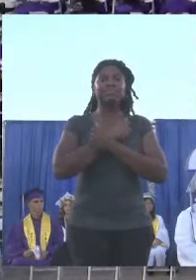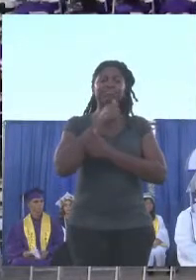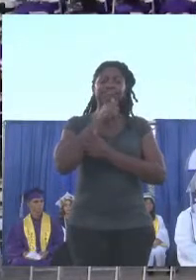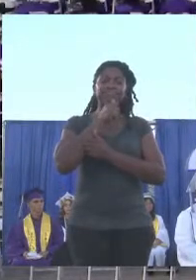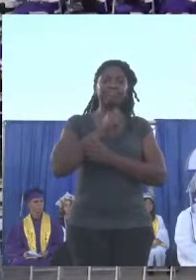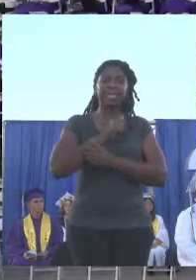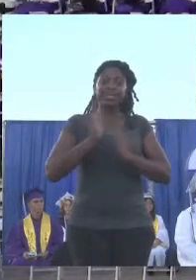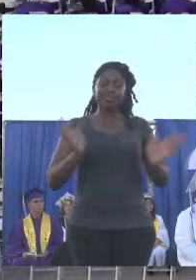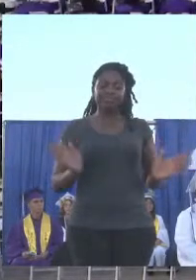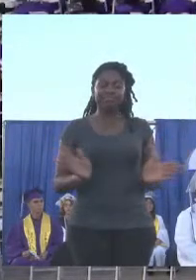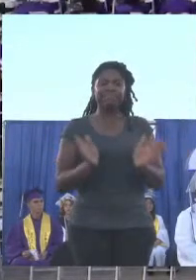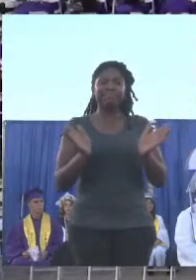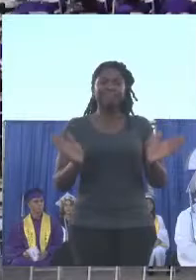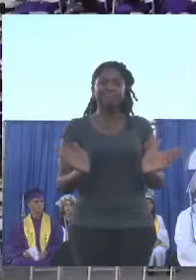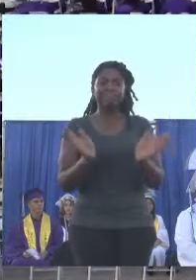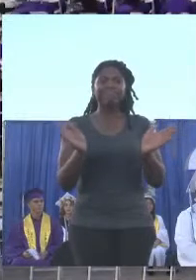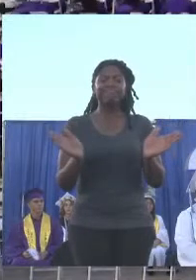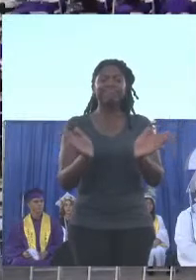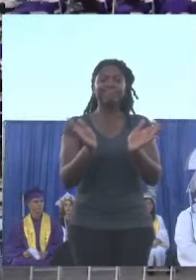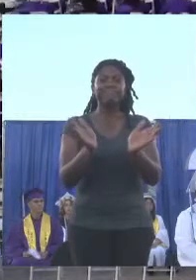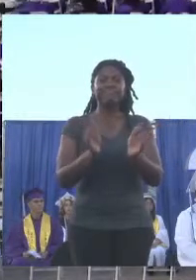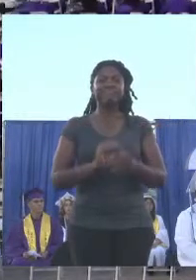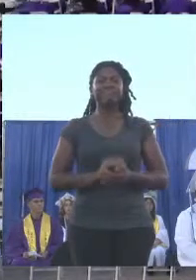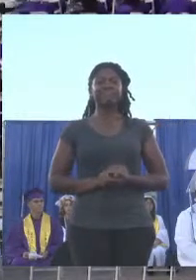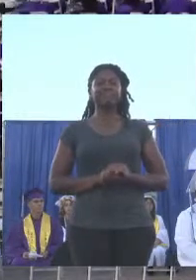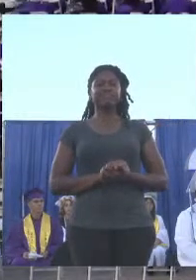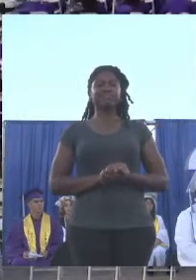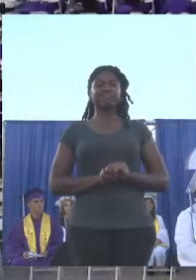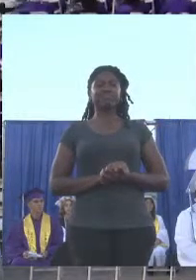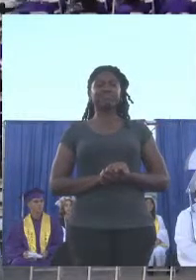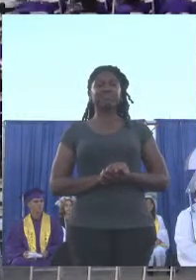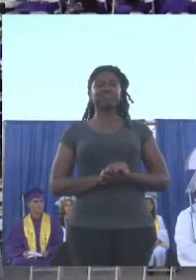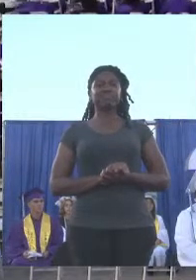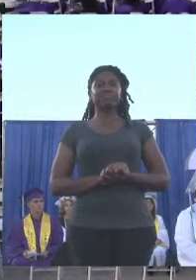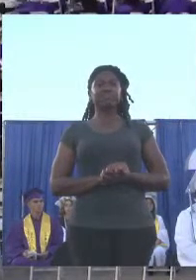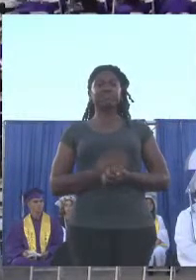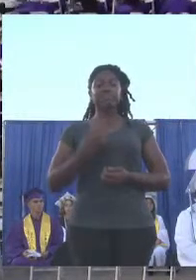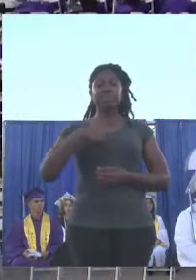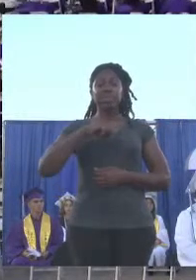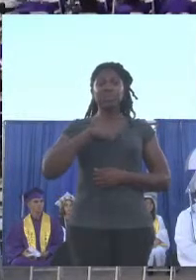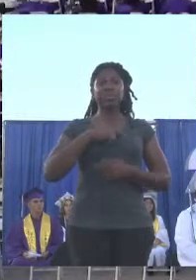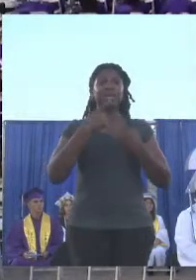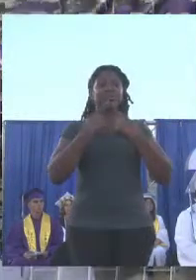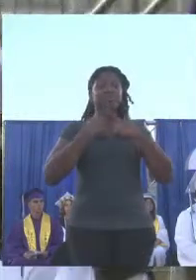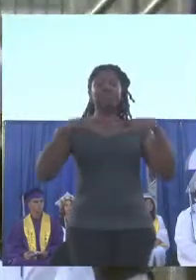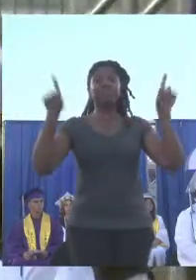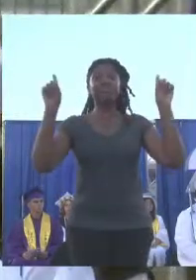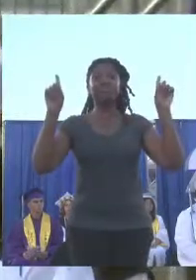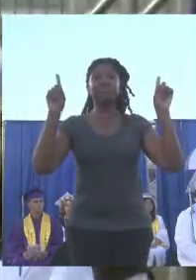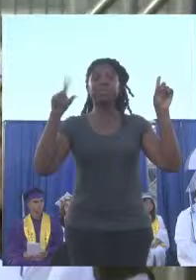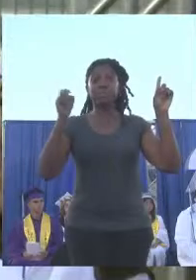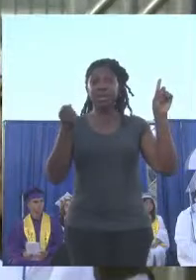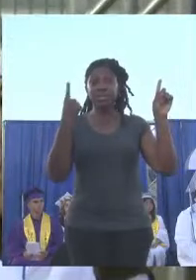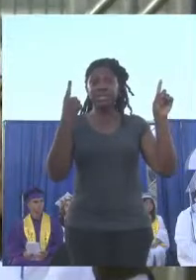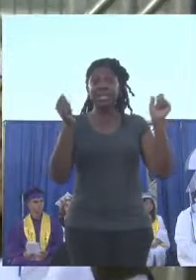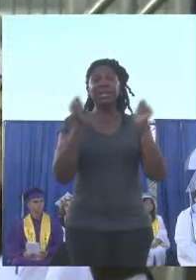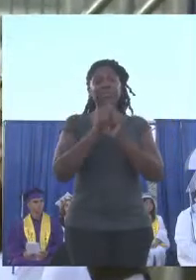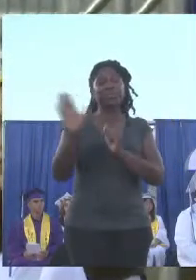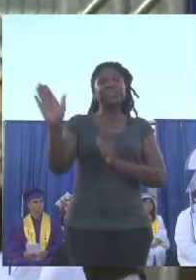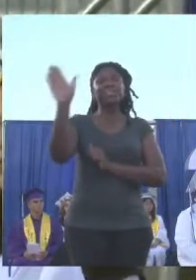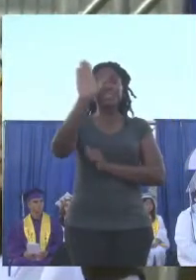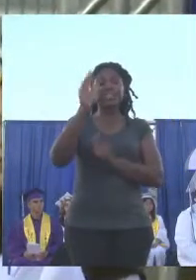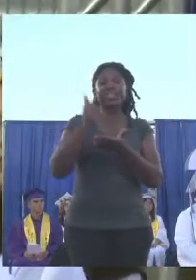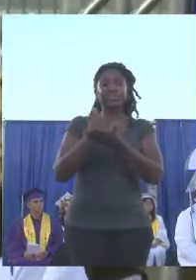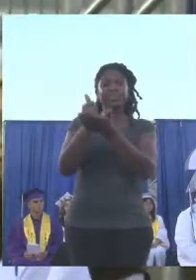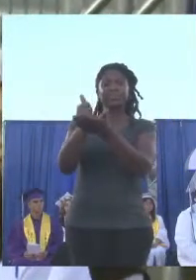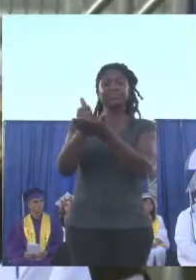us into this harsh world. We are triumphant, but not without them.